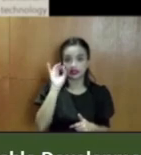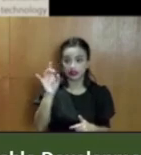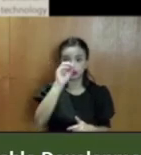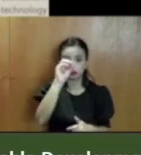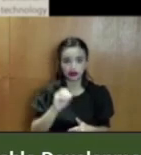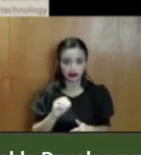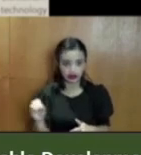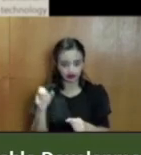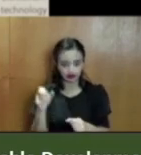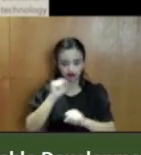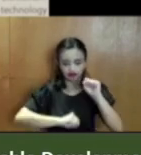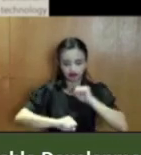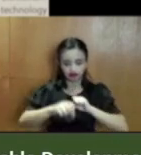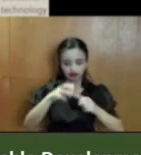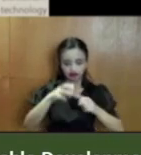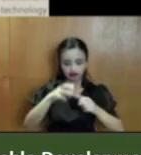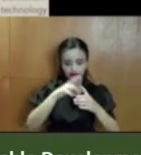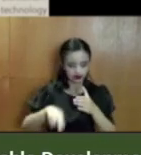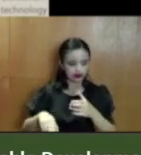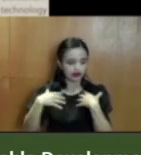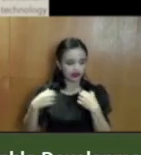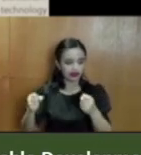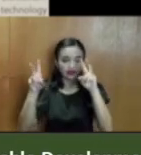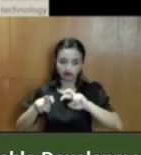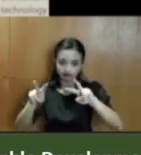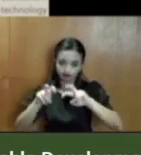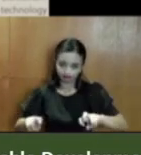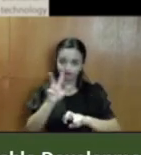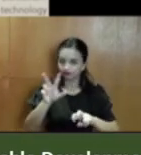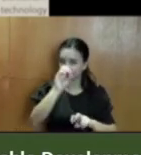and health research accounted for 33%.